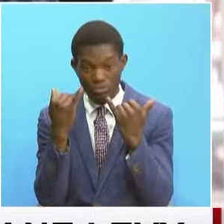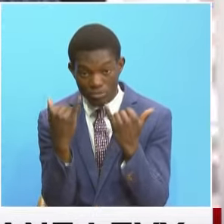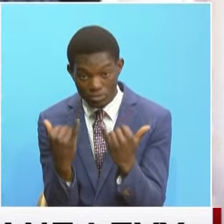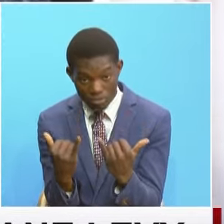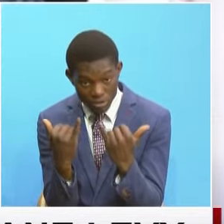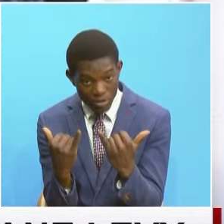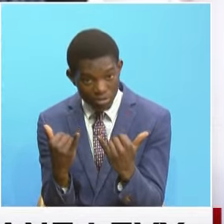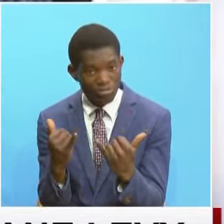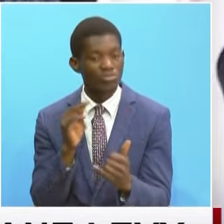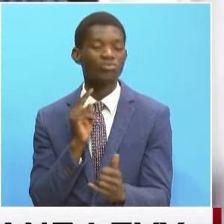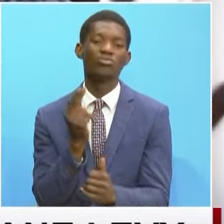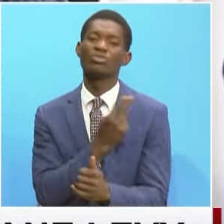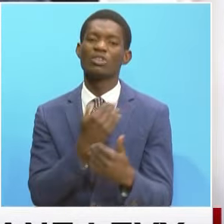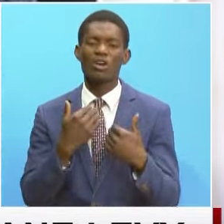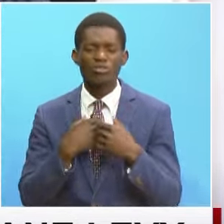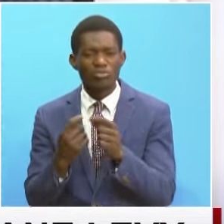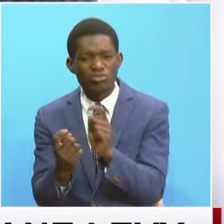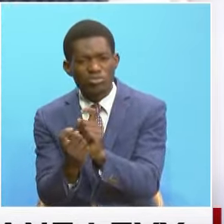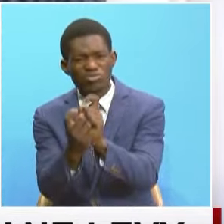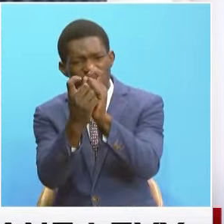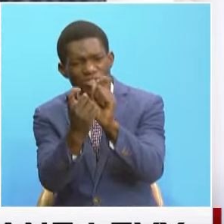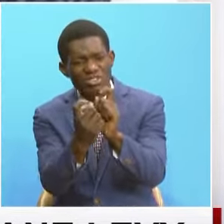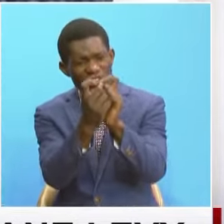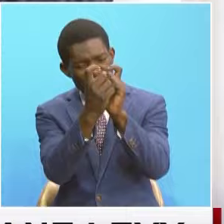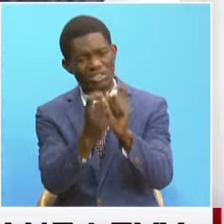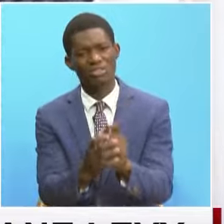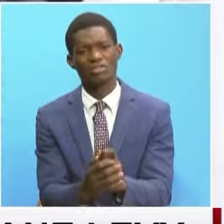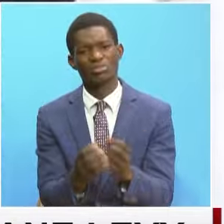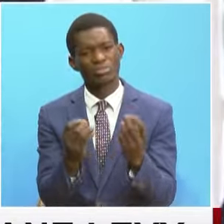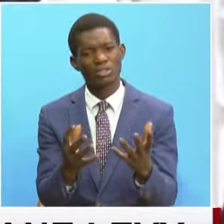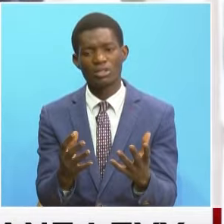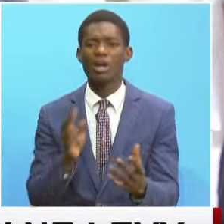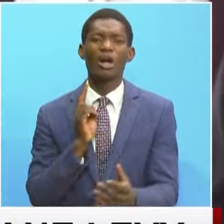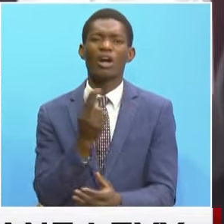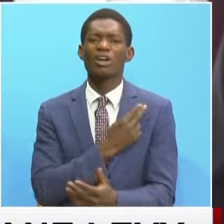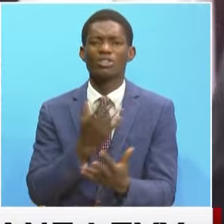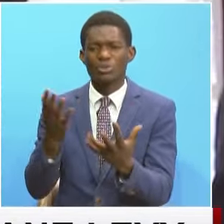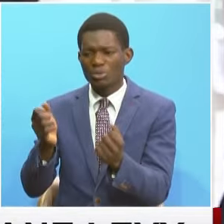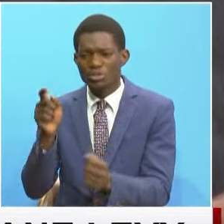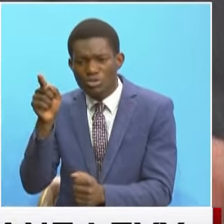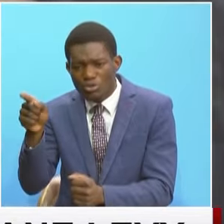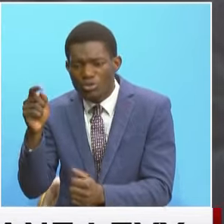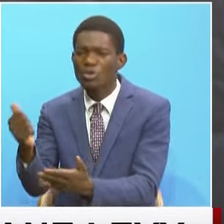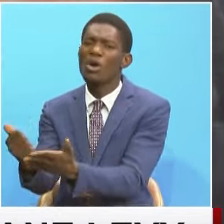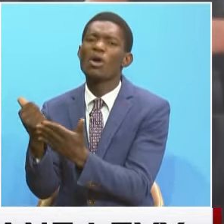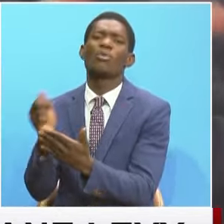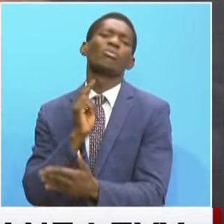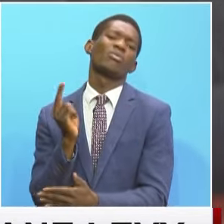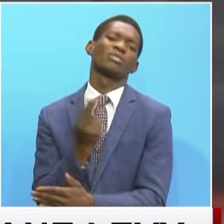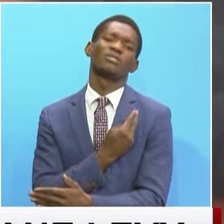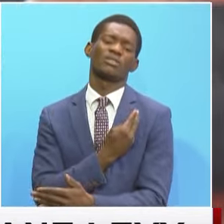a crisis, we must be. In fact, we're expecting relief from the authority. There